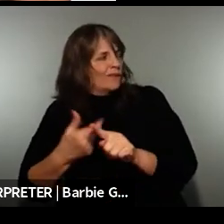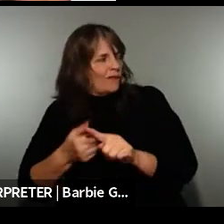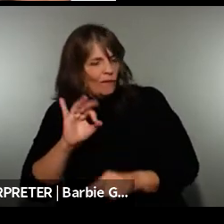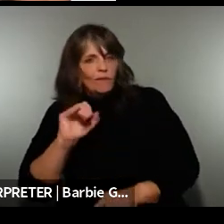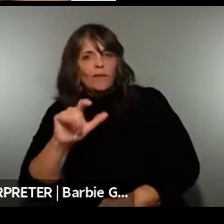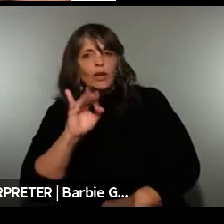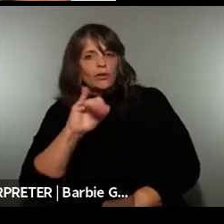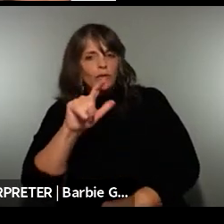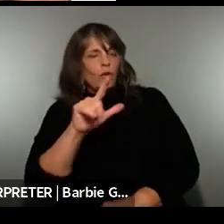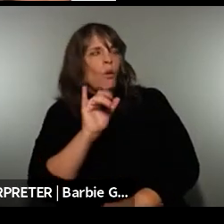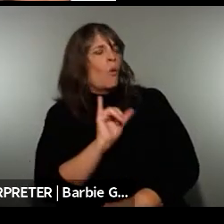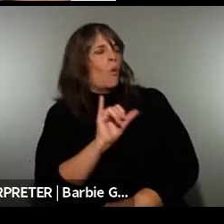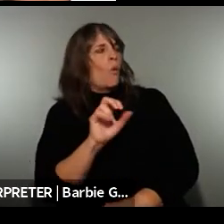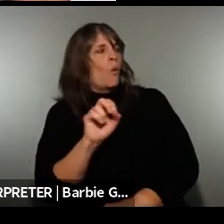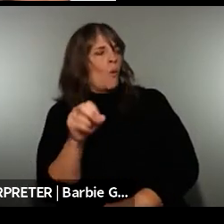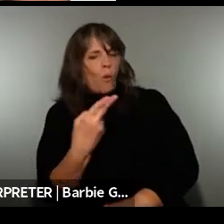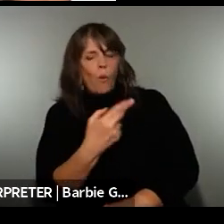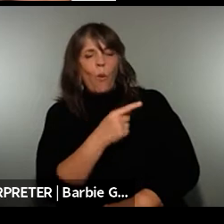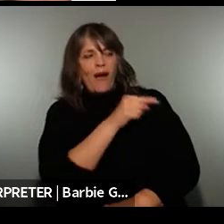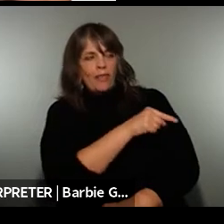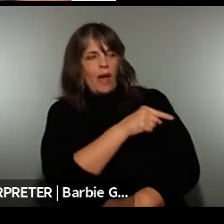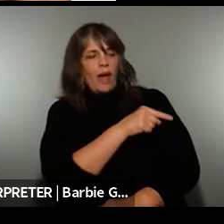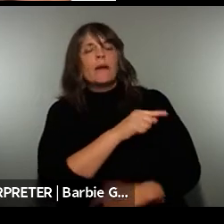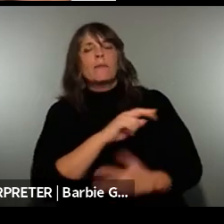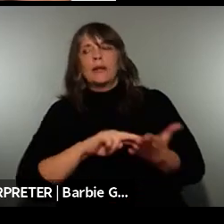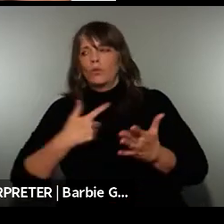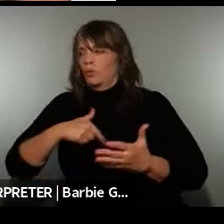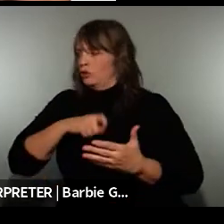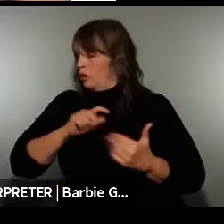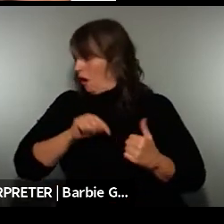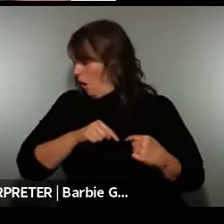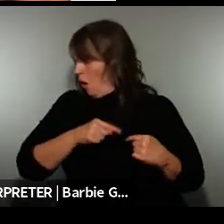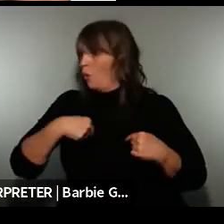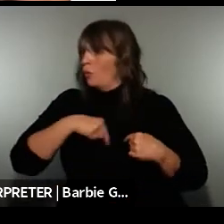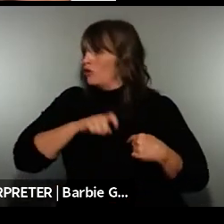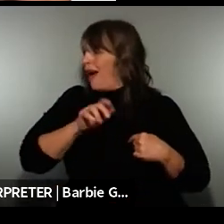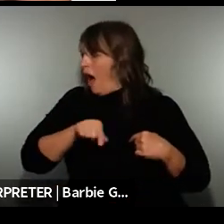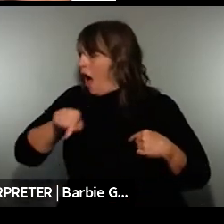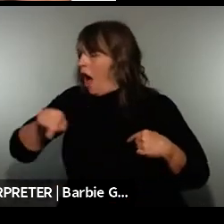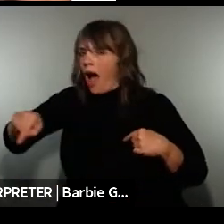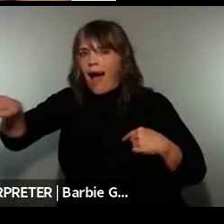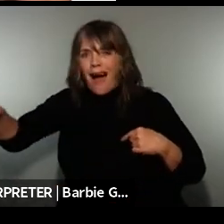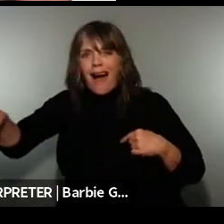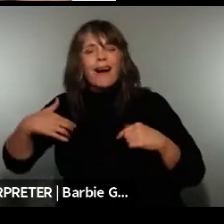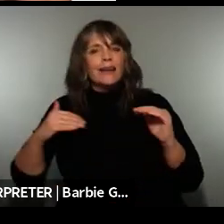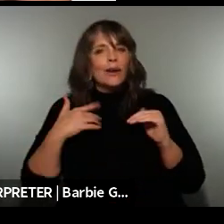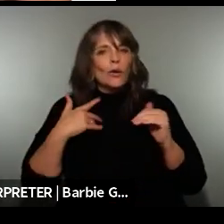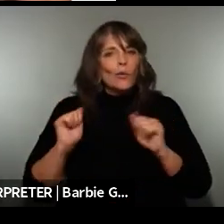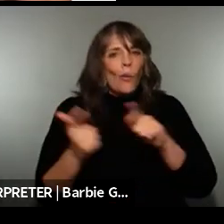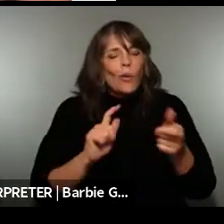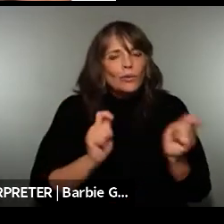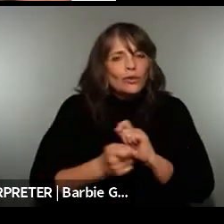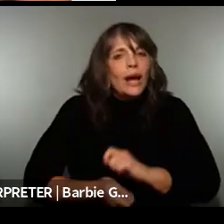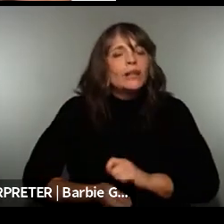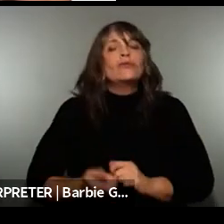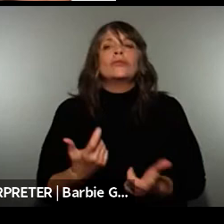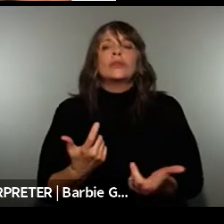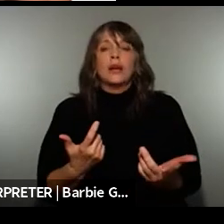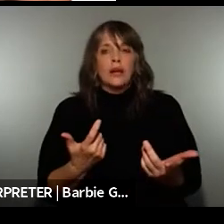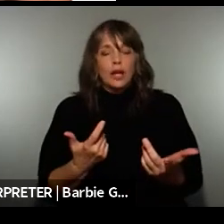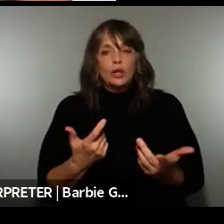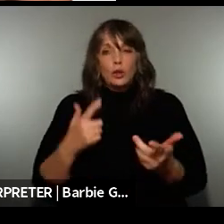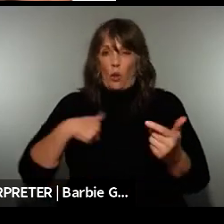So celebrating the wins that we do have when we have them, even if they're infrequent, the more we can